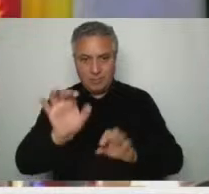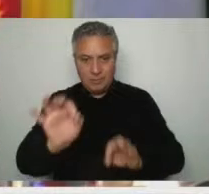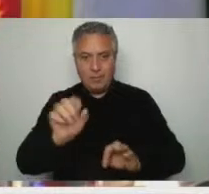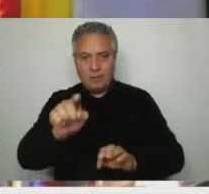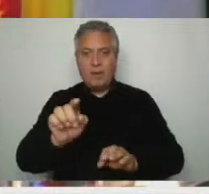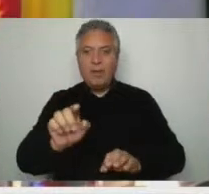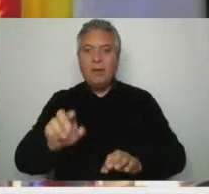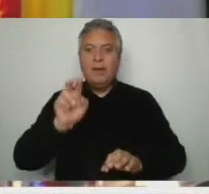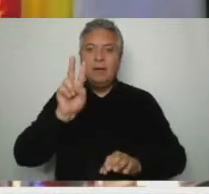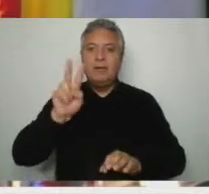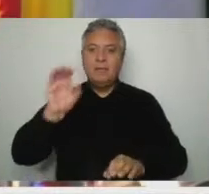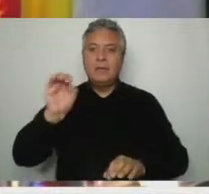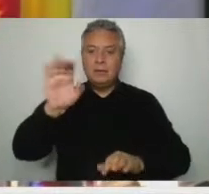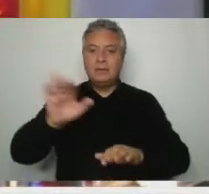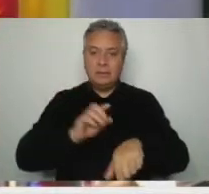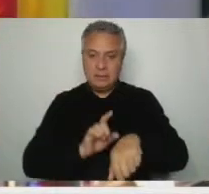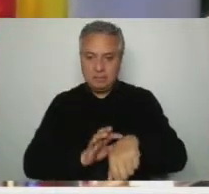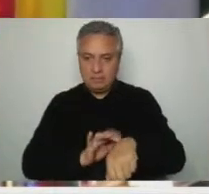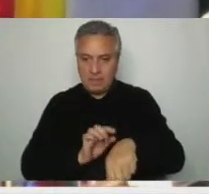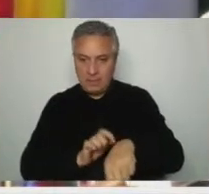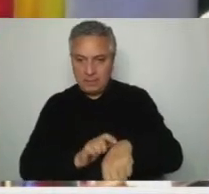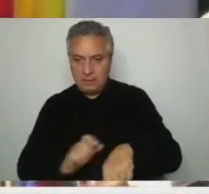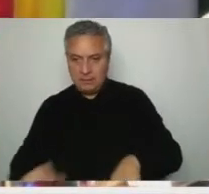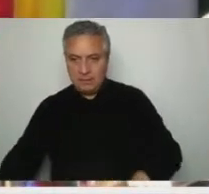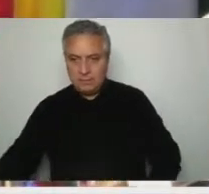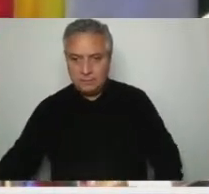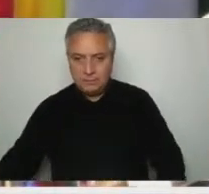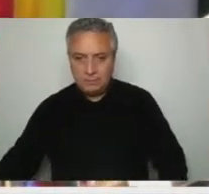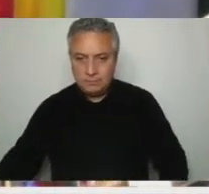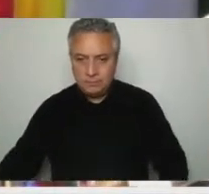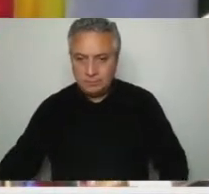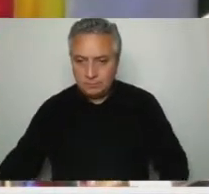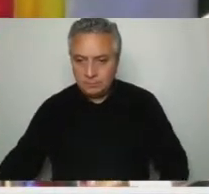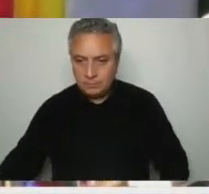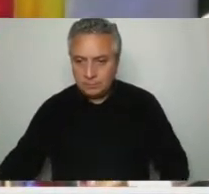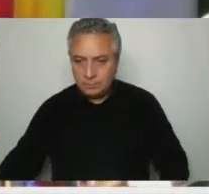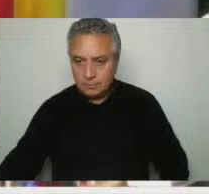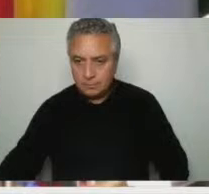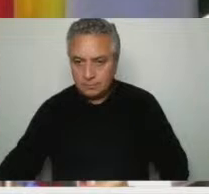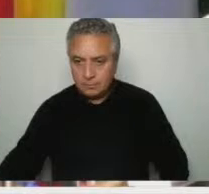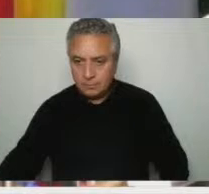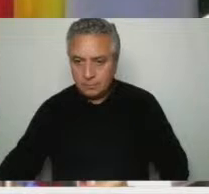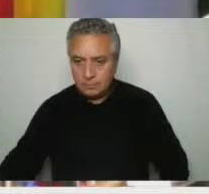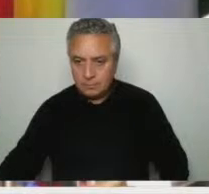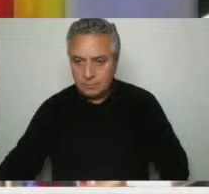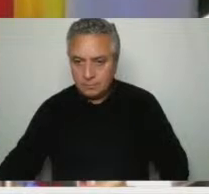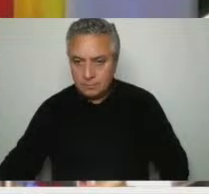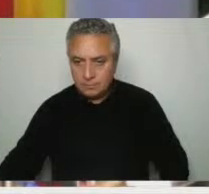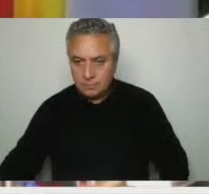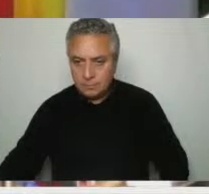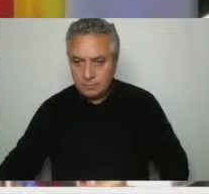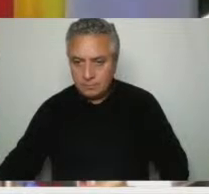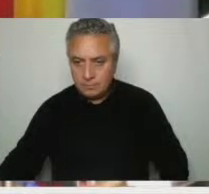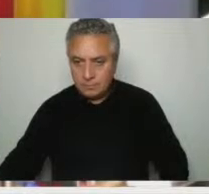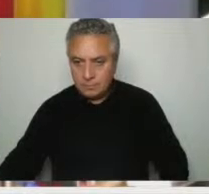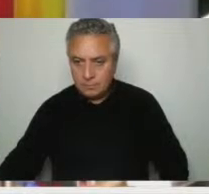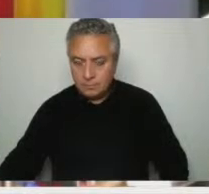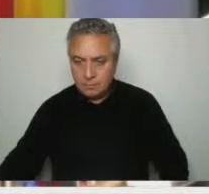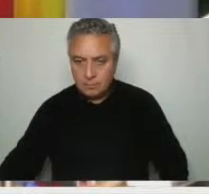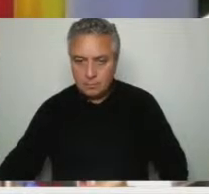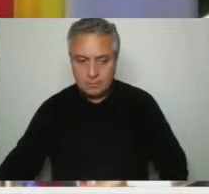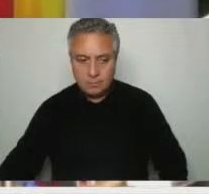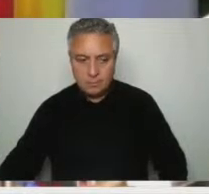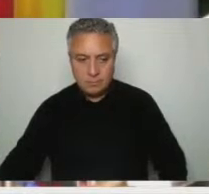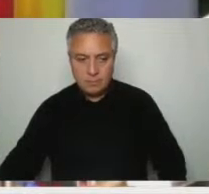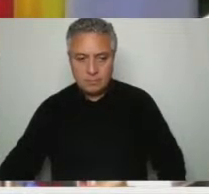The floor is yours. Thank you very much. Well, this session is about inequality and what to do about